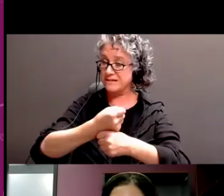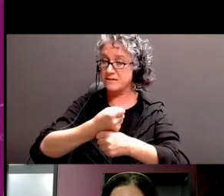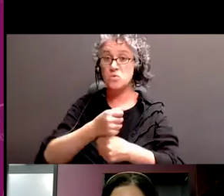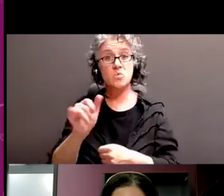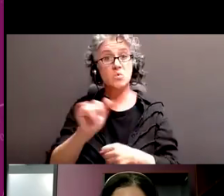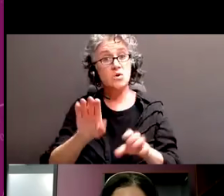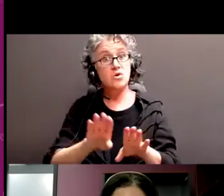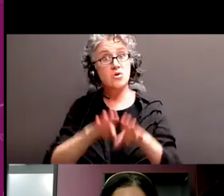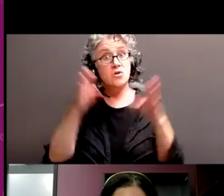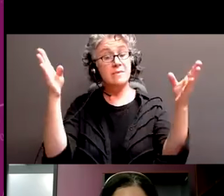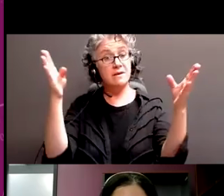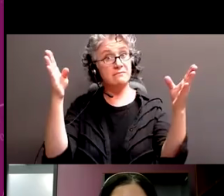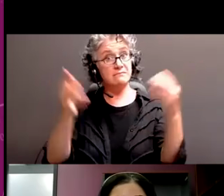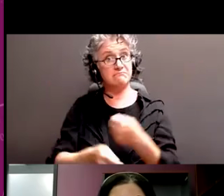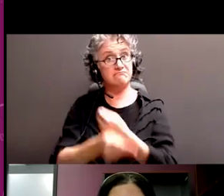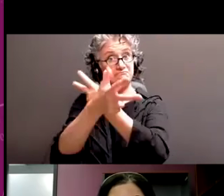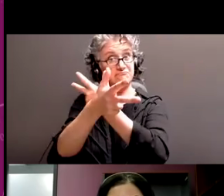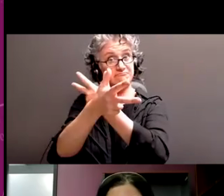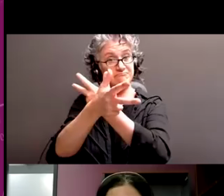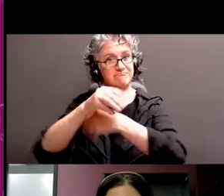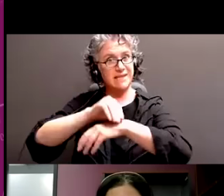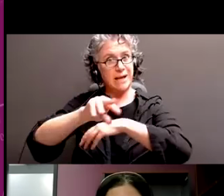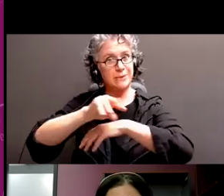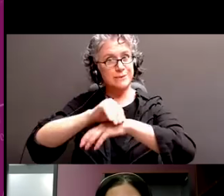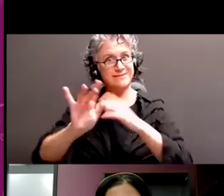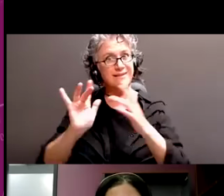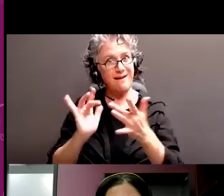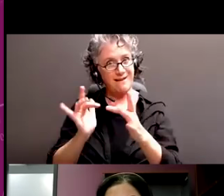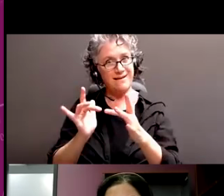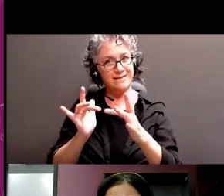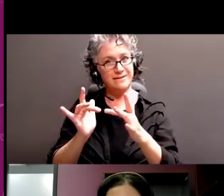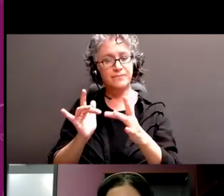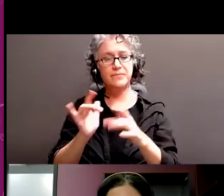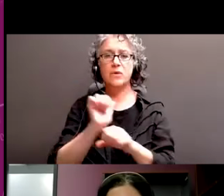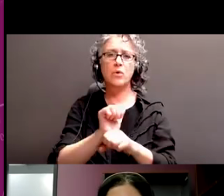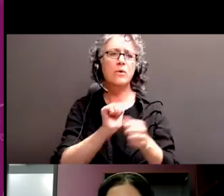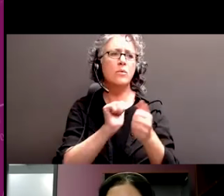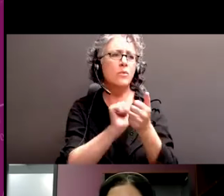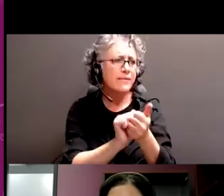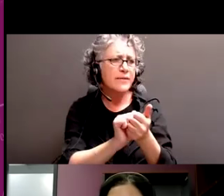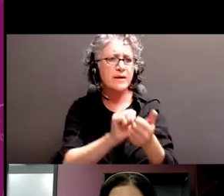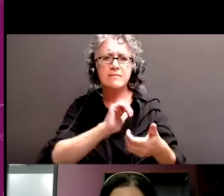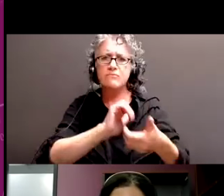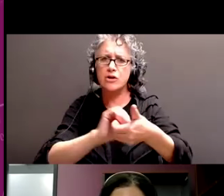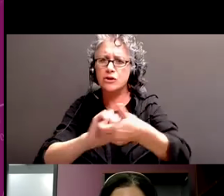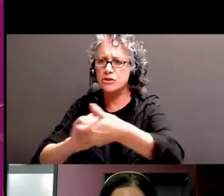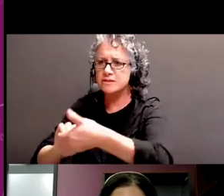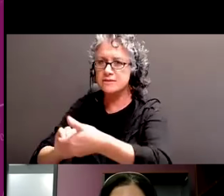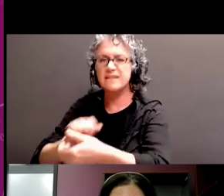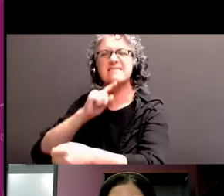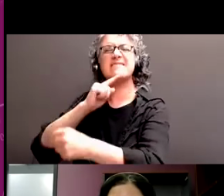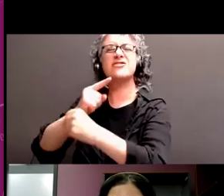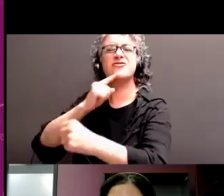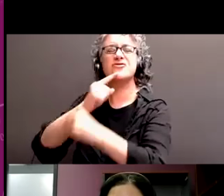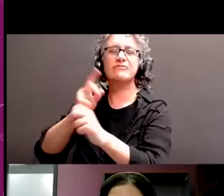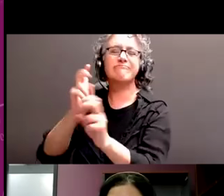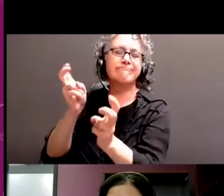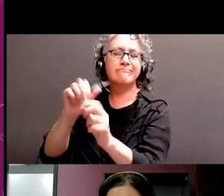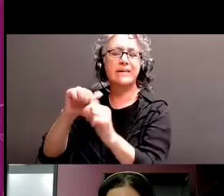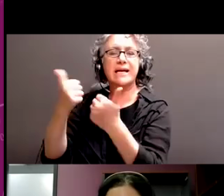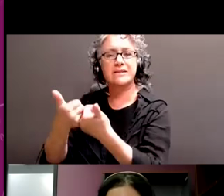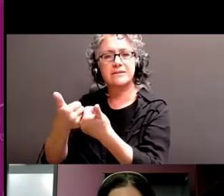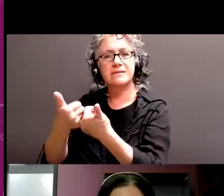online counseling. We work in tandem with community partners and sister agencies towards